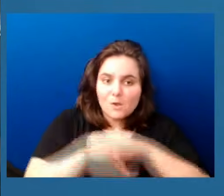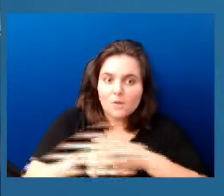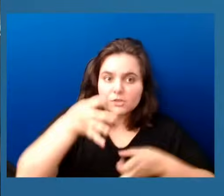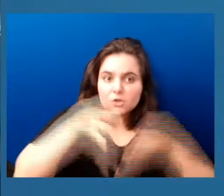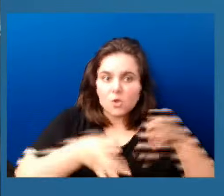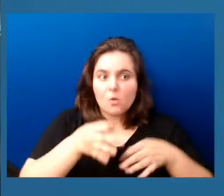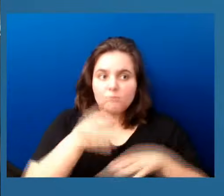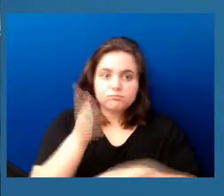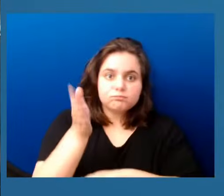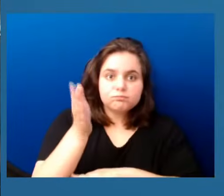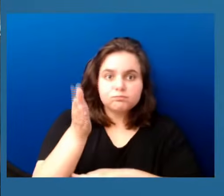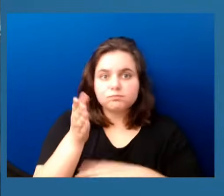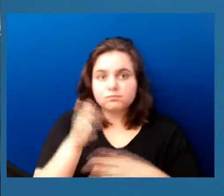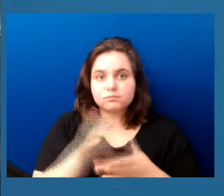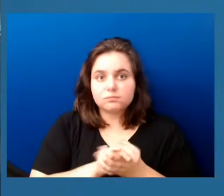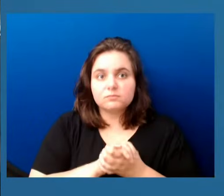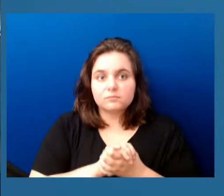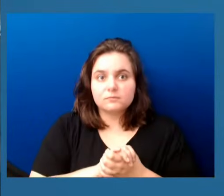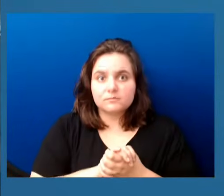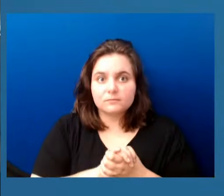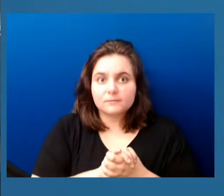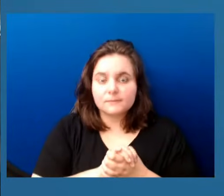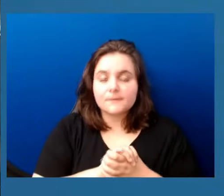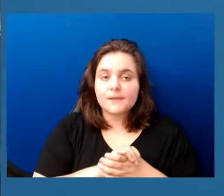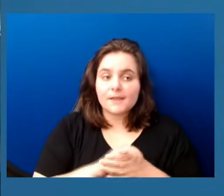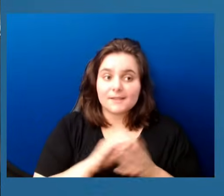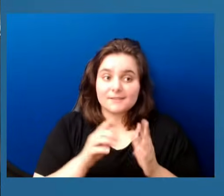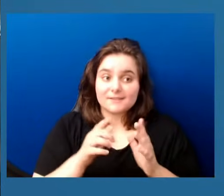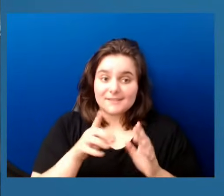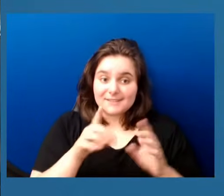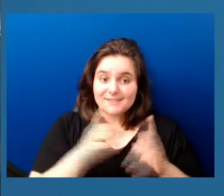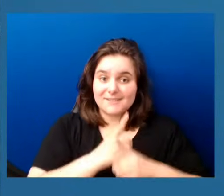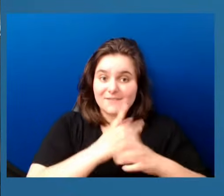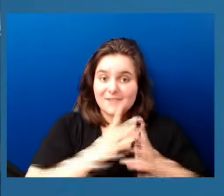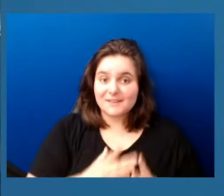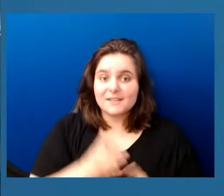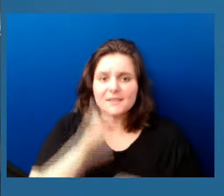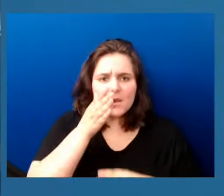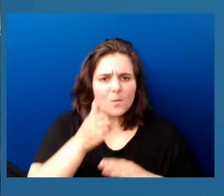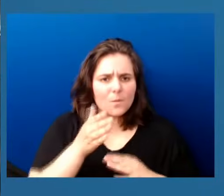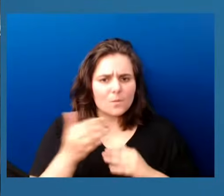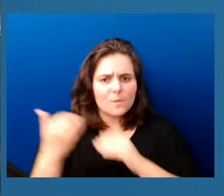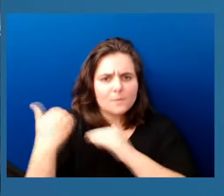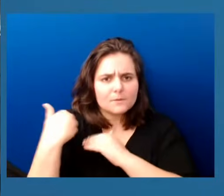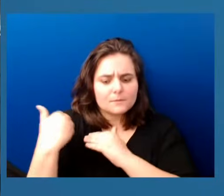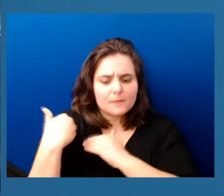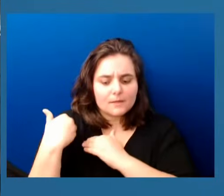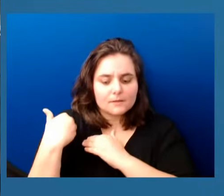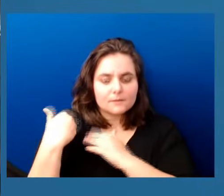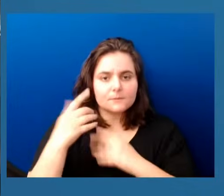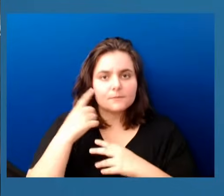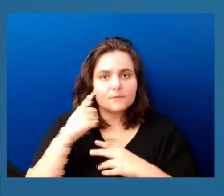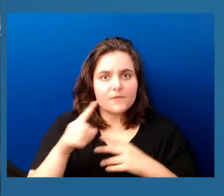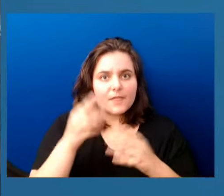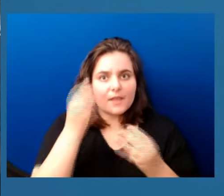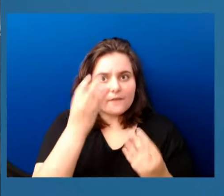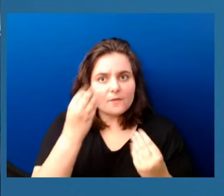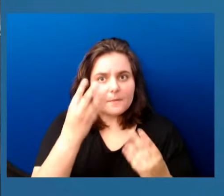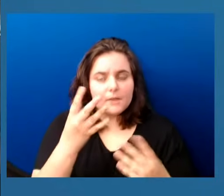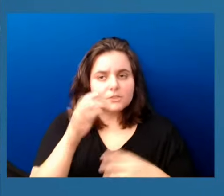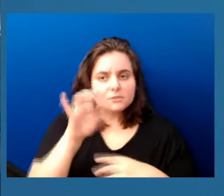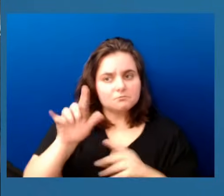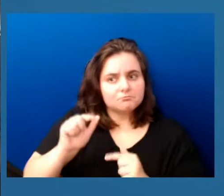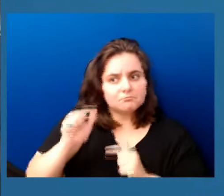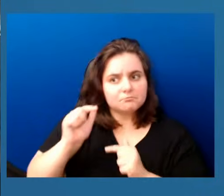defendant will be held to a standard to actually review the volumes of information that we do turn over in a timely fashion and